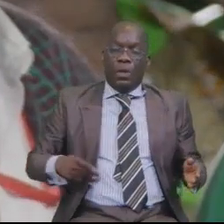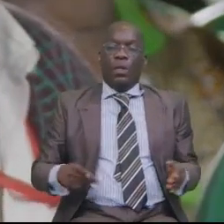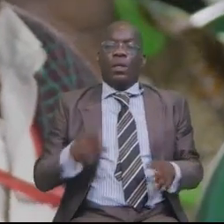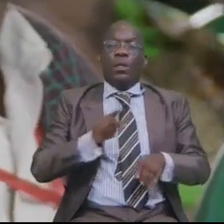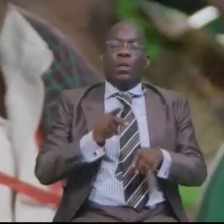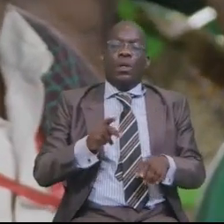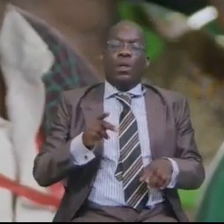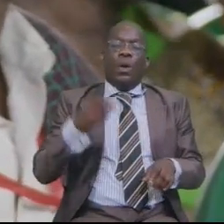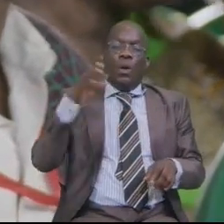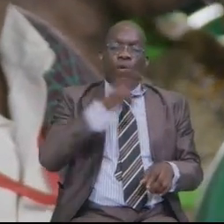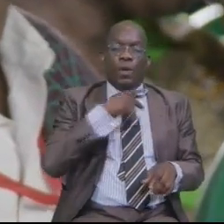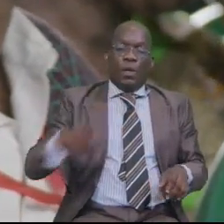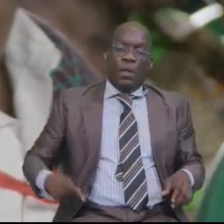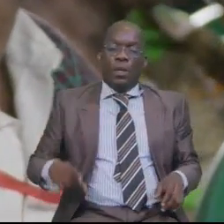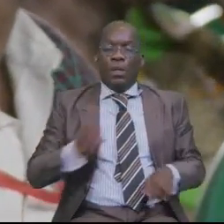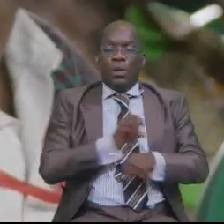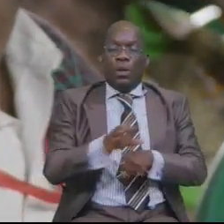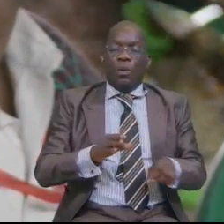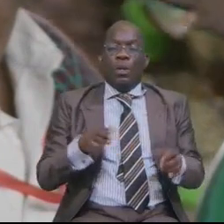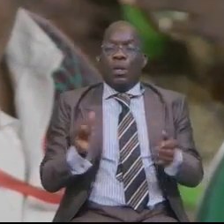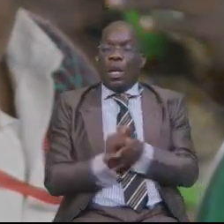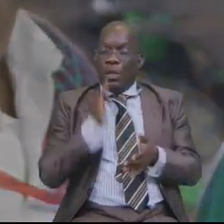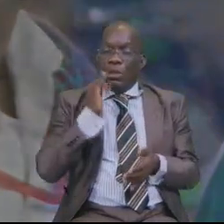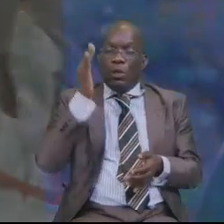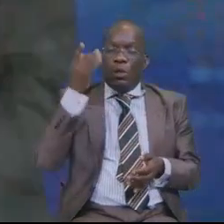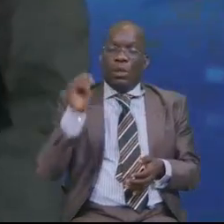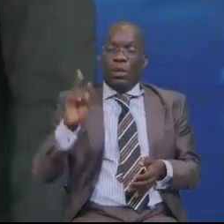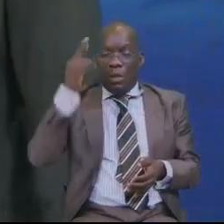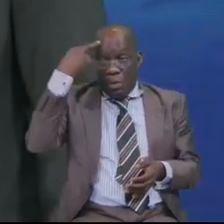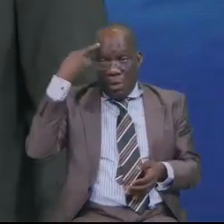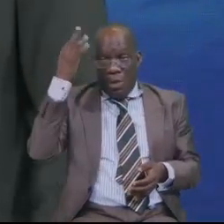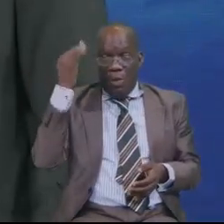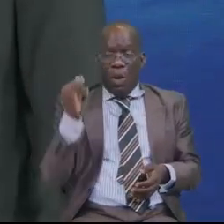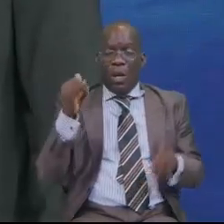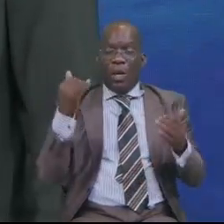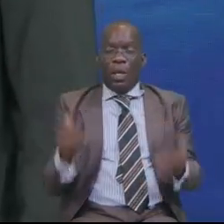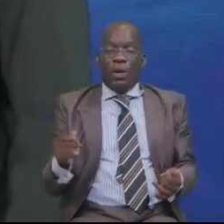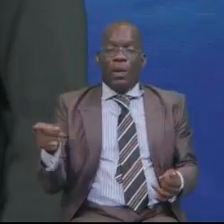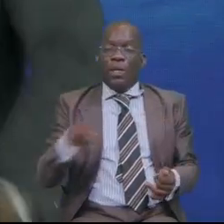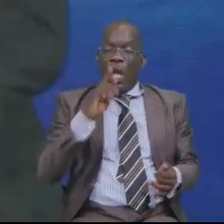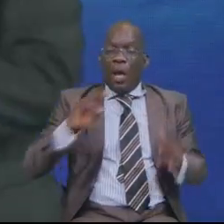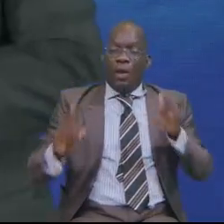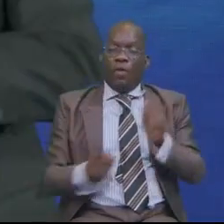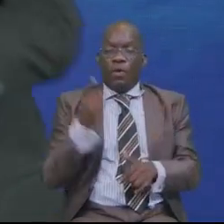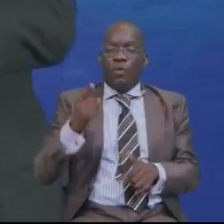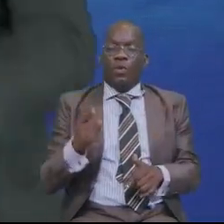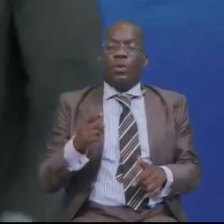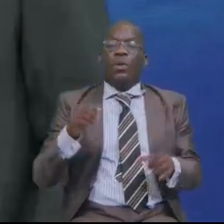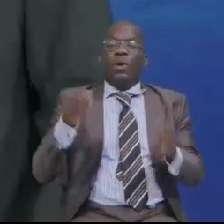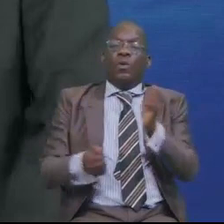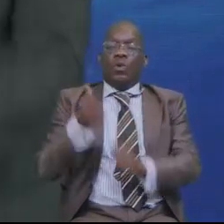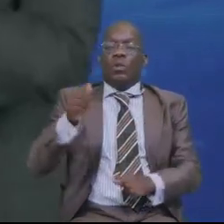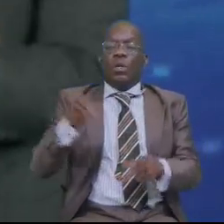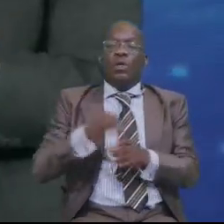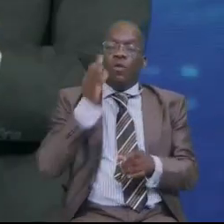the kingdom. And that is the reason why now they are foremost in fruitfulness, they are foremost